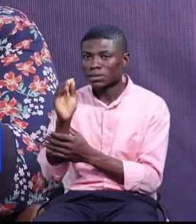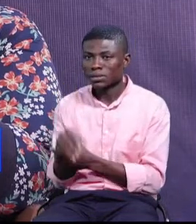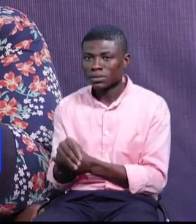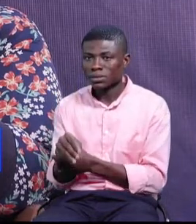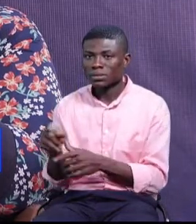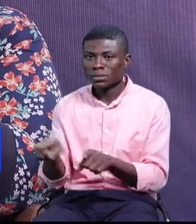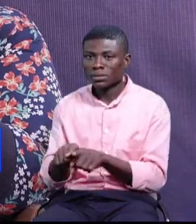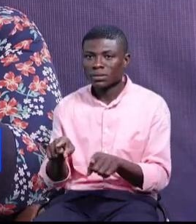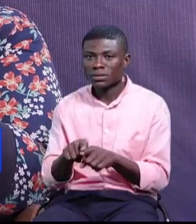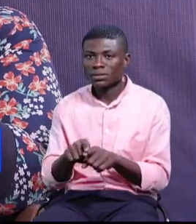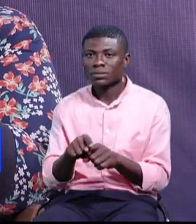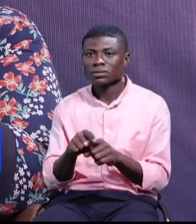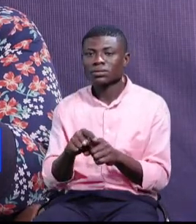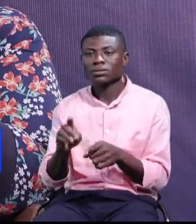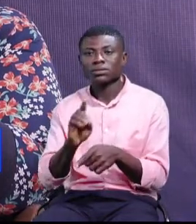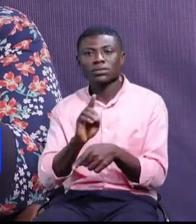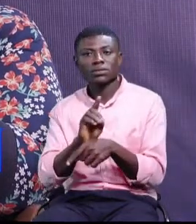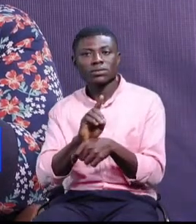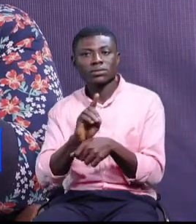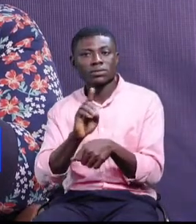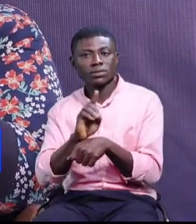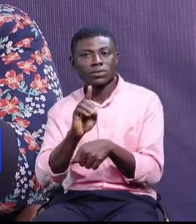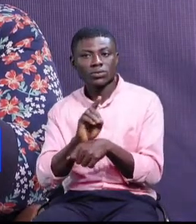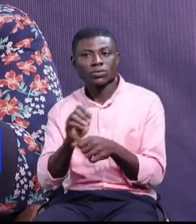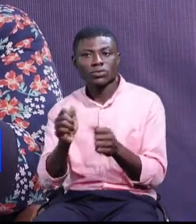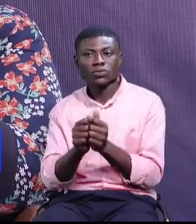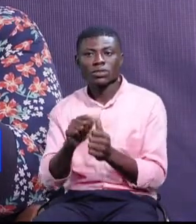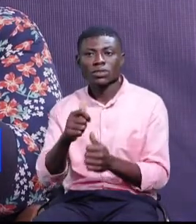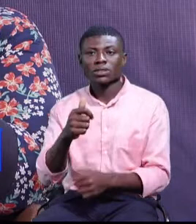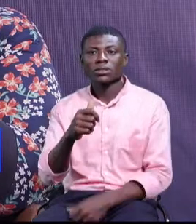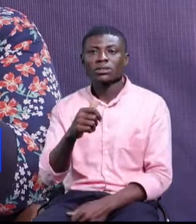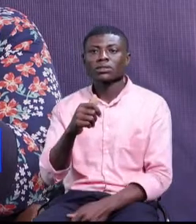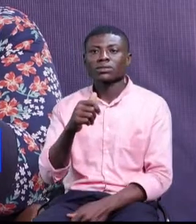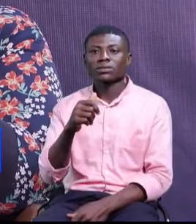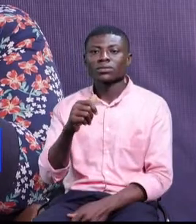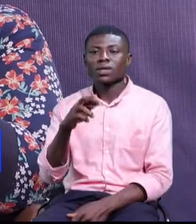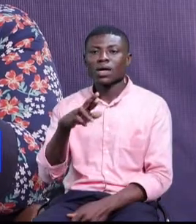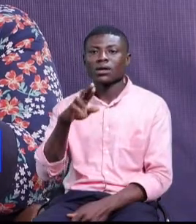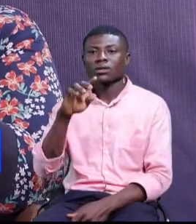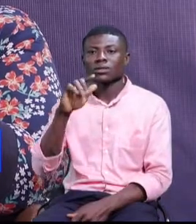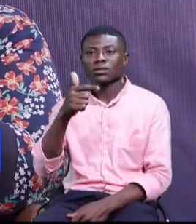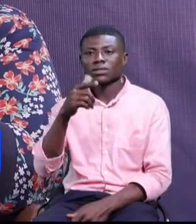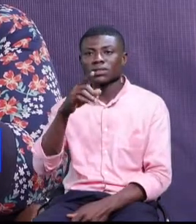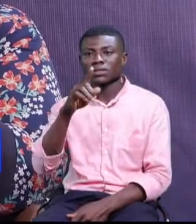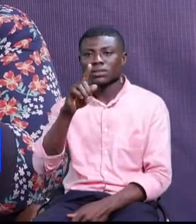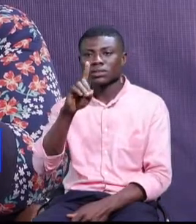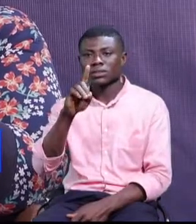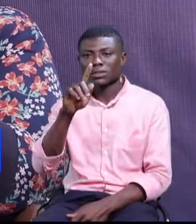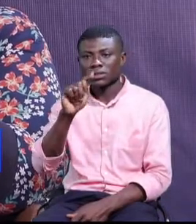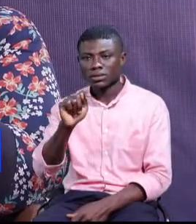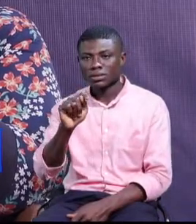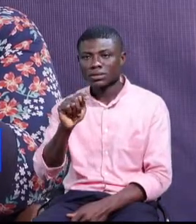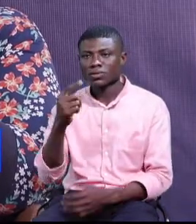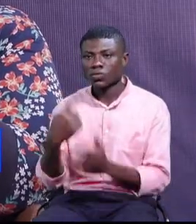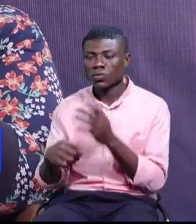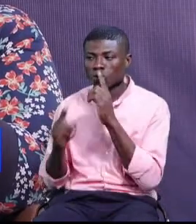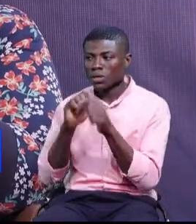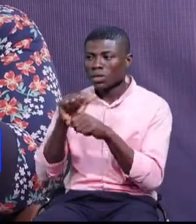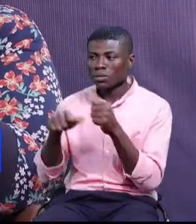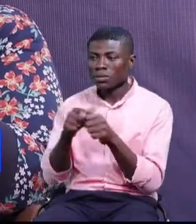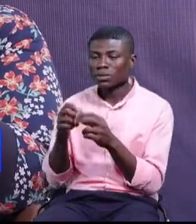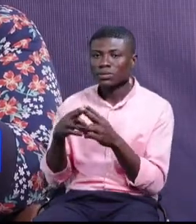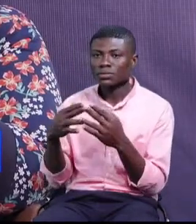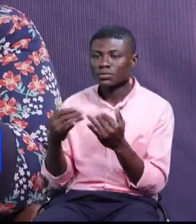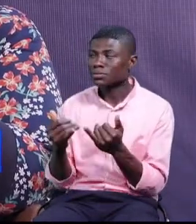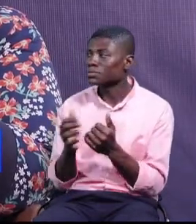as stamp duty to the RGD. That is where it comes. I mean, what she was talking about. And